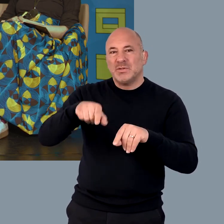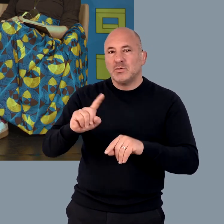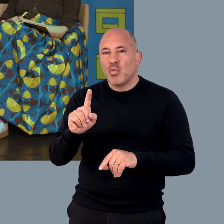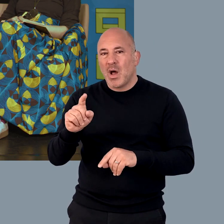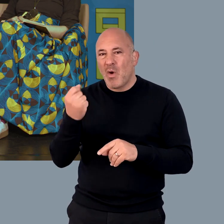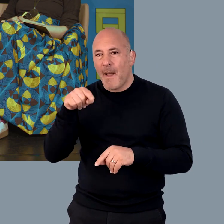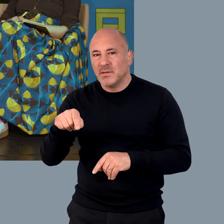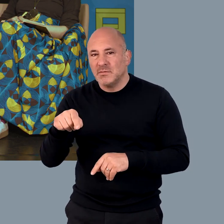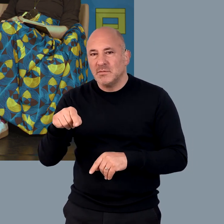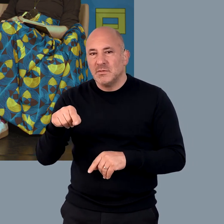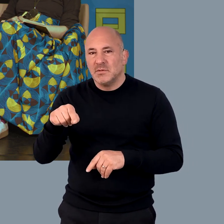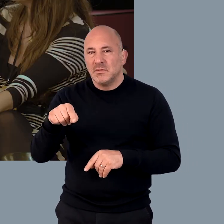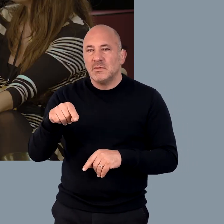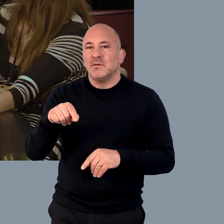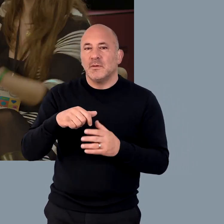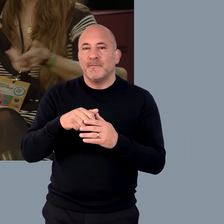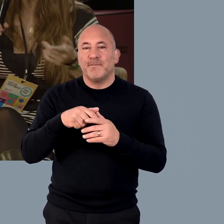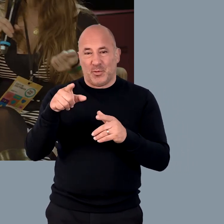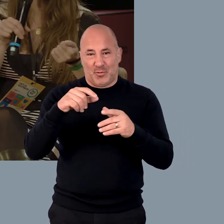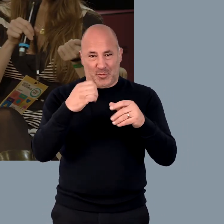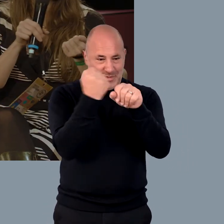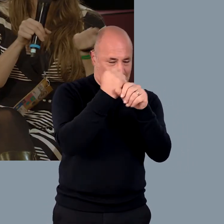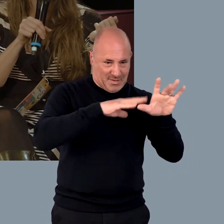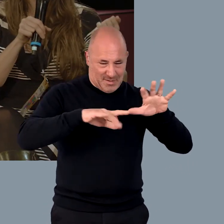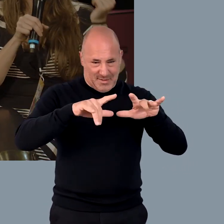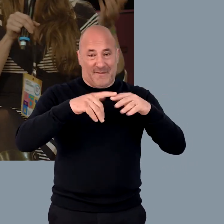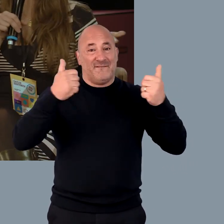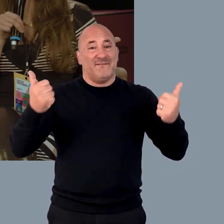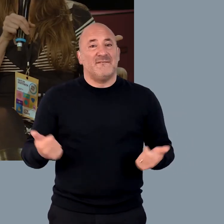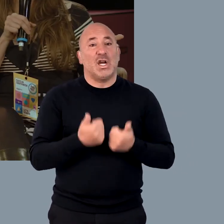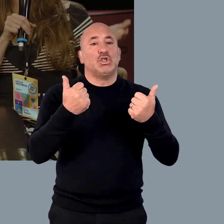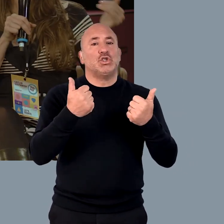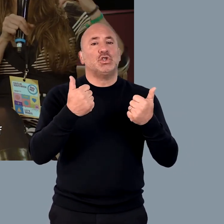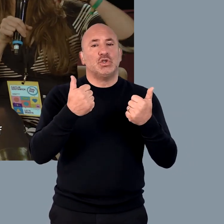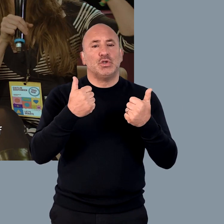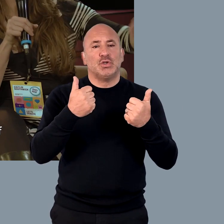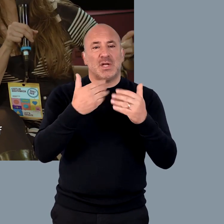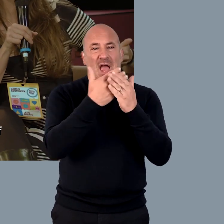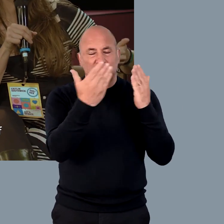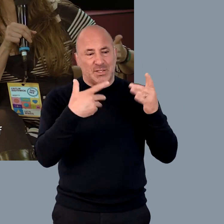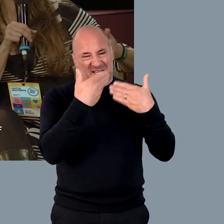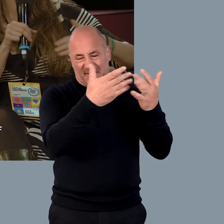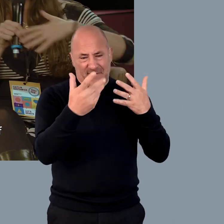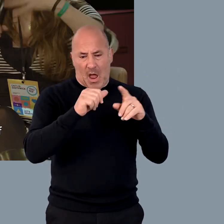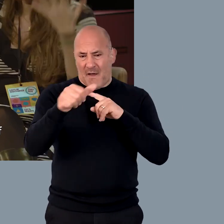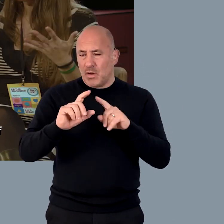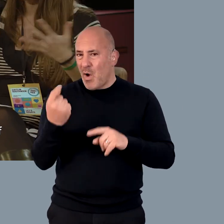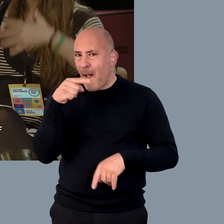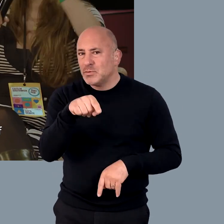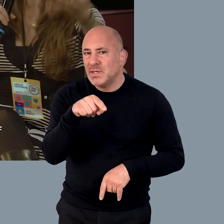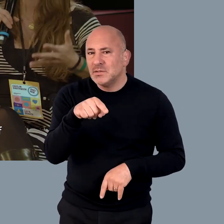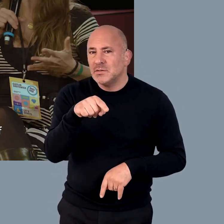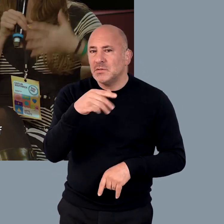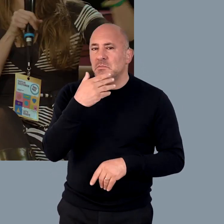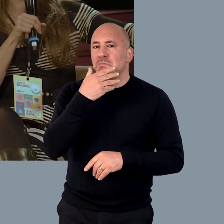is the materials that you're using. Maybe we can start thinking about end of life cycle. So what's actually happening to the stuff that you're